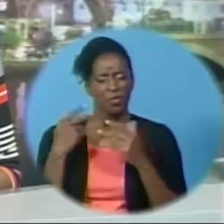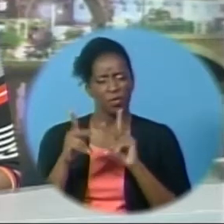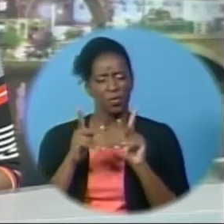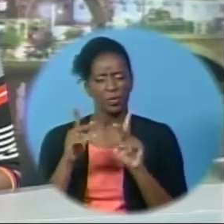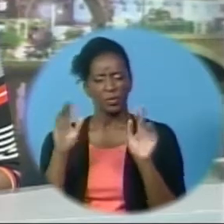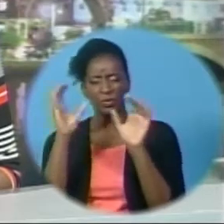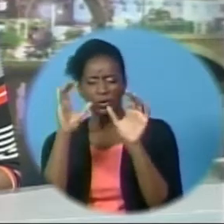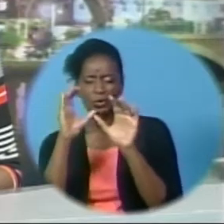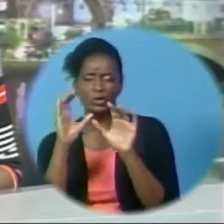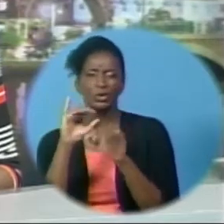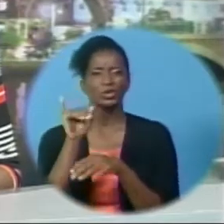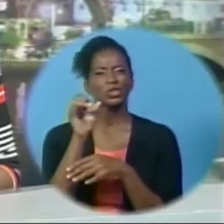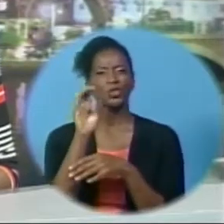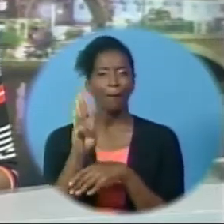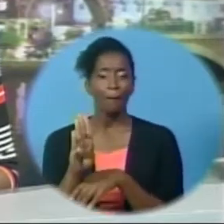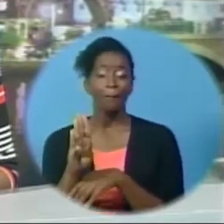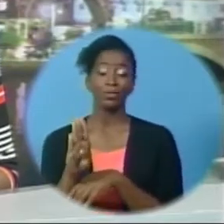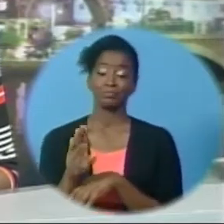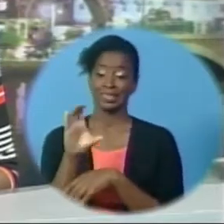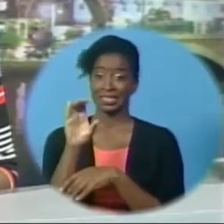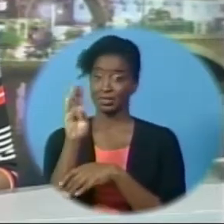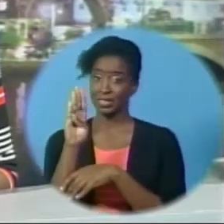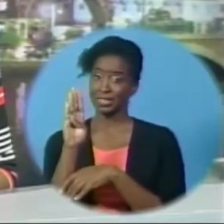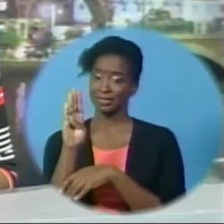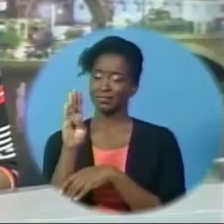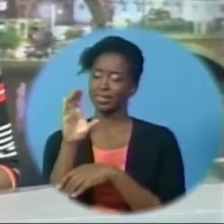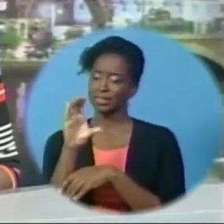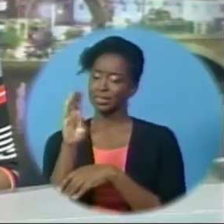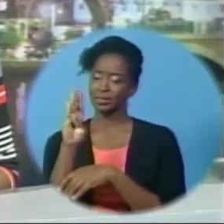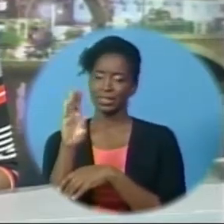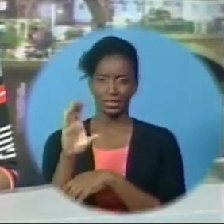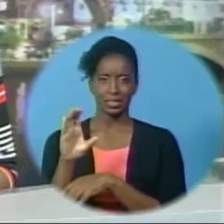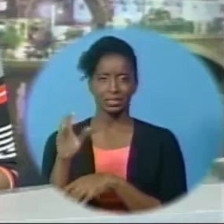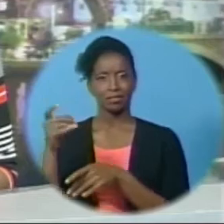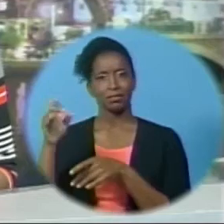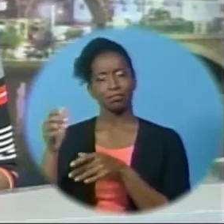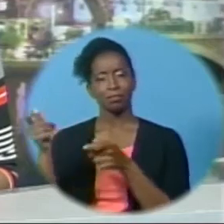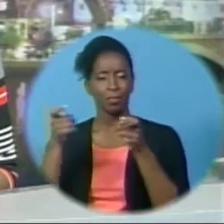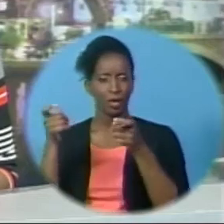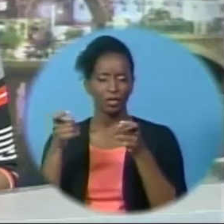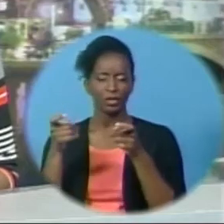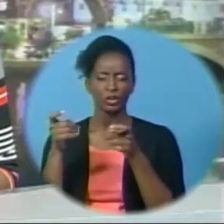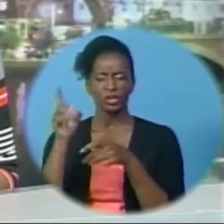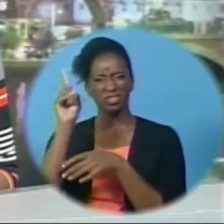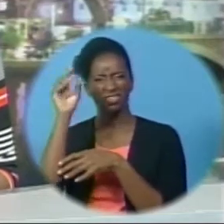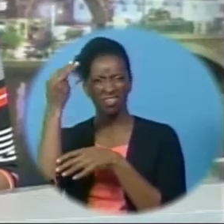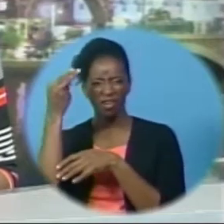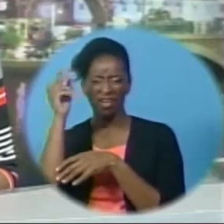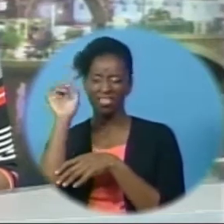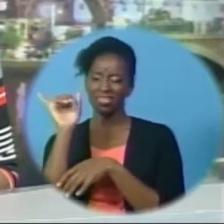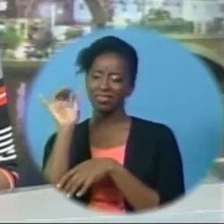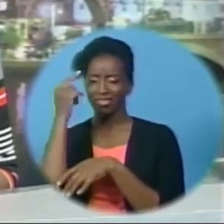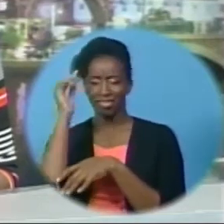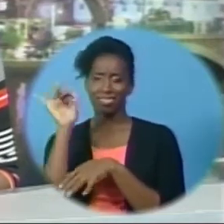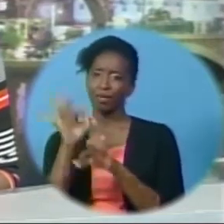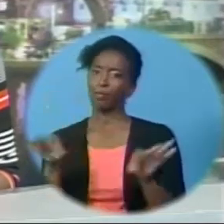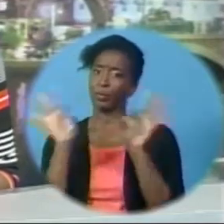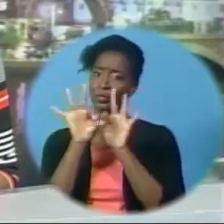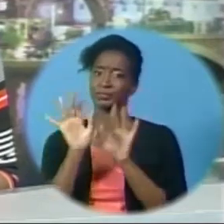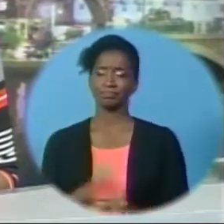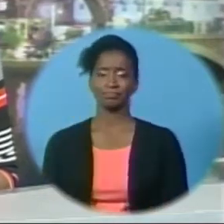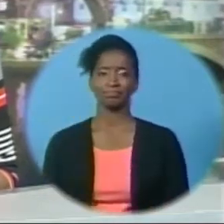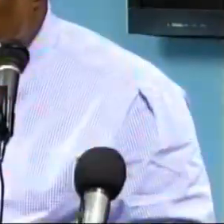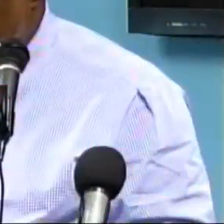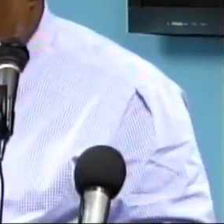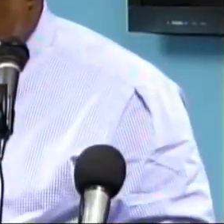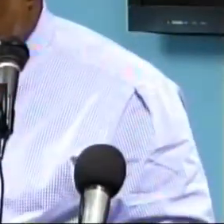manager, Doug Hoyt, believes this is becoming increasingly vital as new technologies continue to impact jobs.